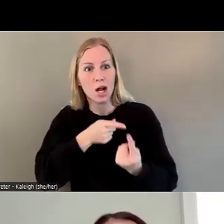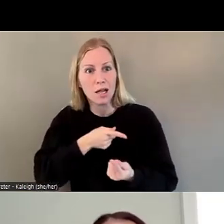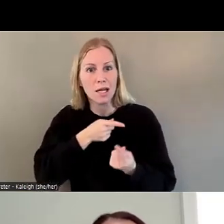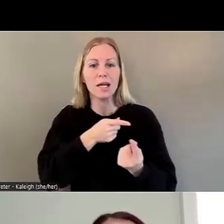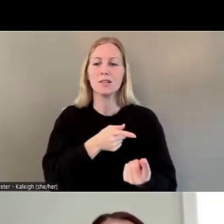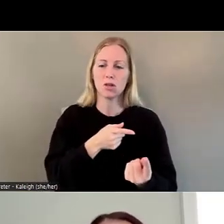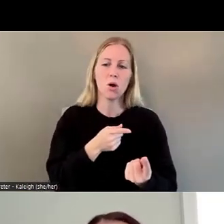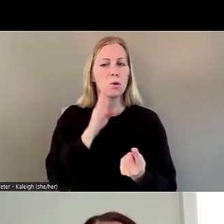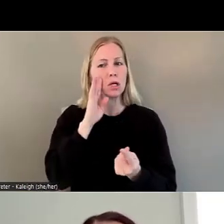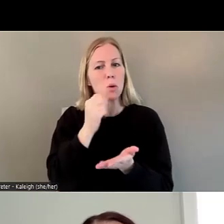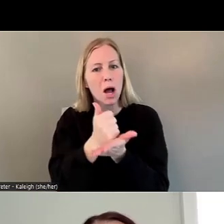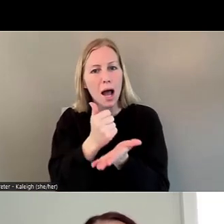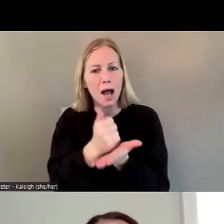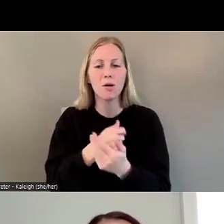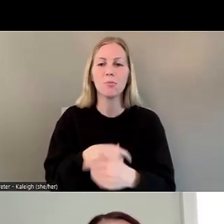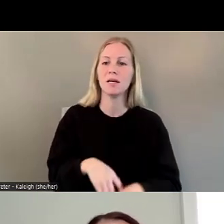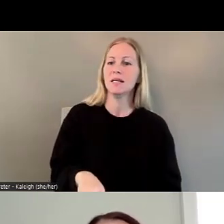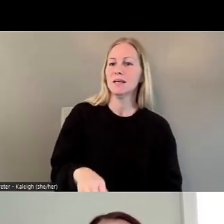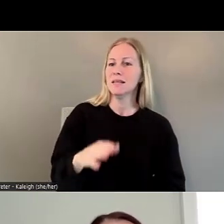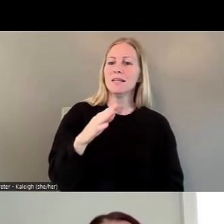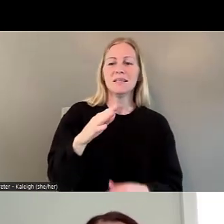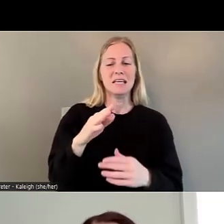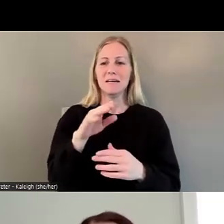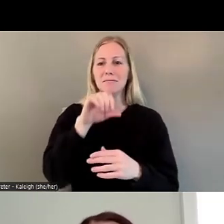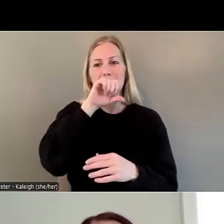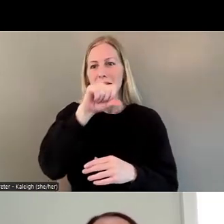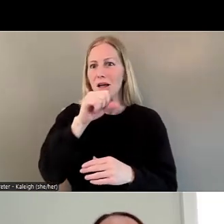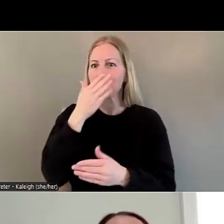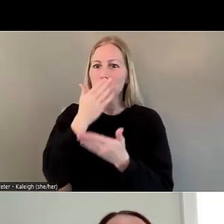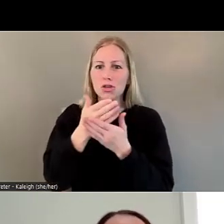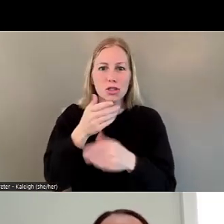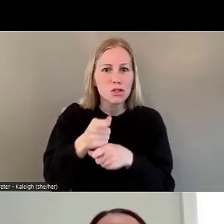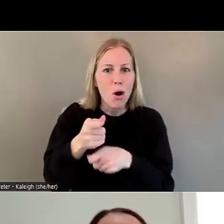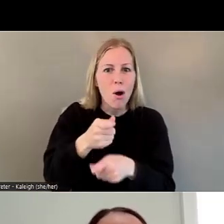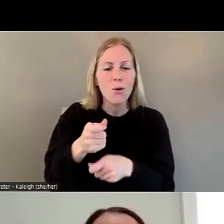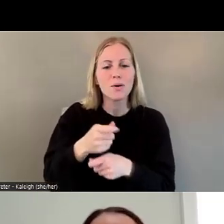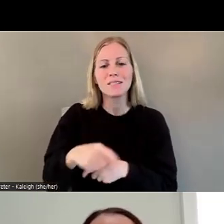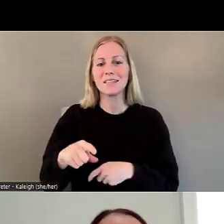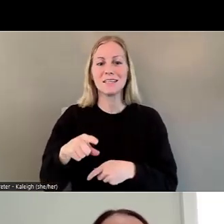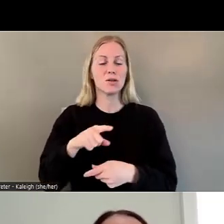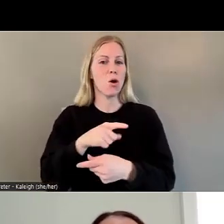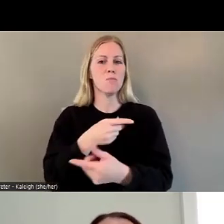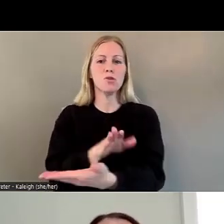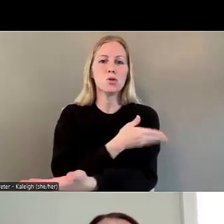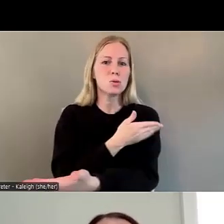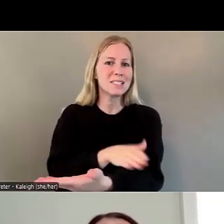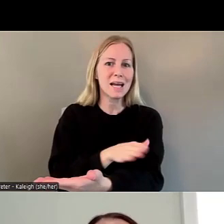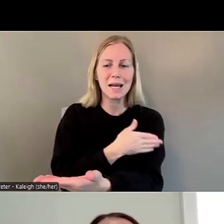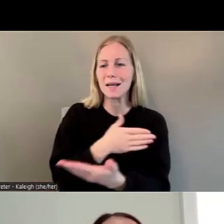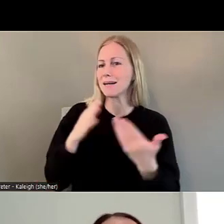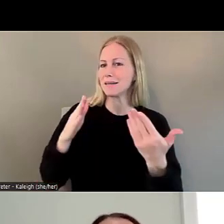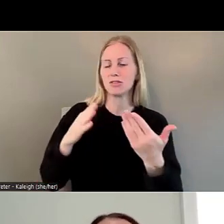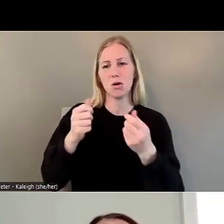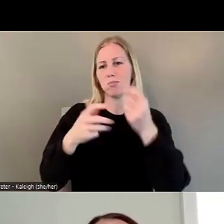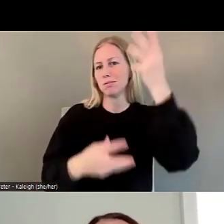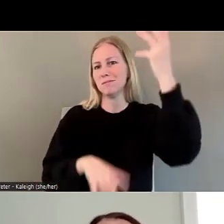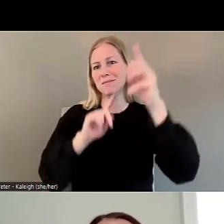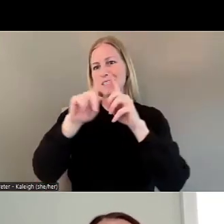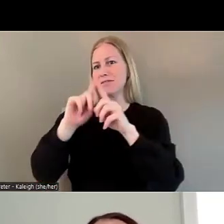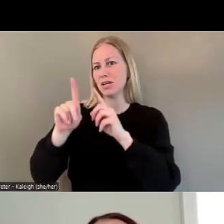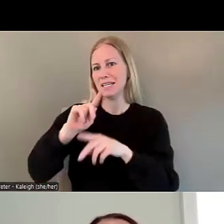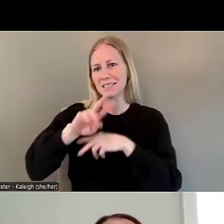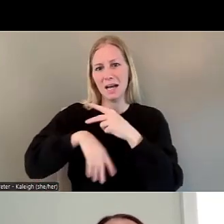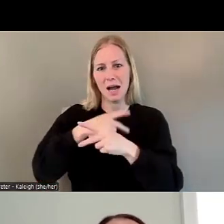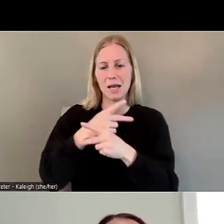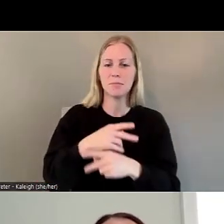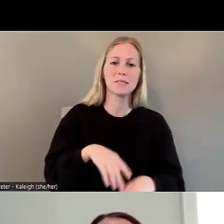there. He loves music, and his playlist does not discriminate. It has everything from Johnny Cash to Billy Joel to